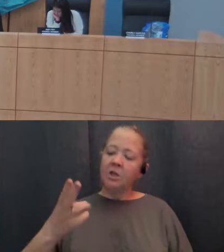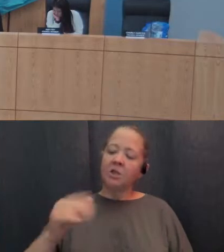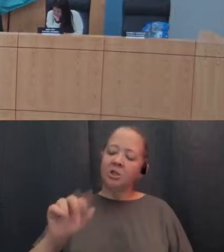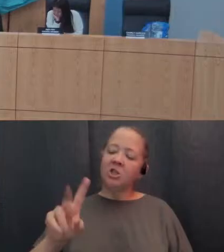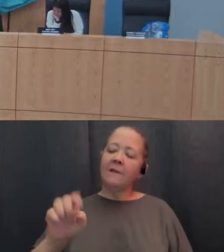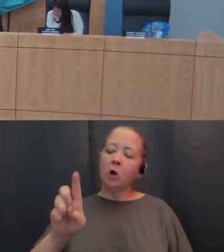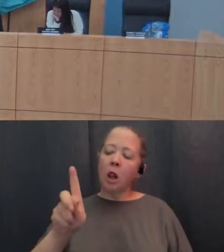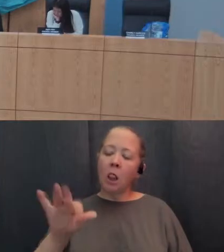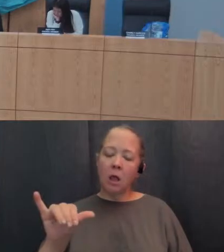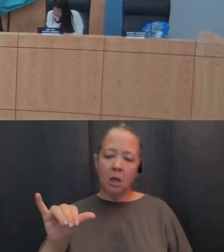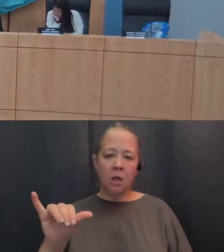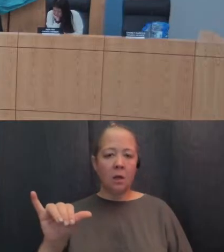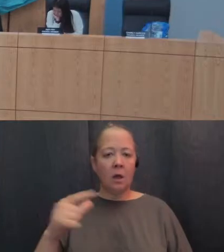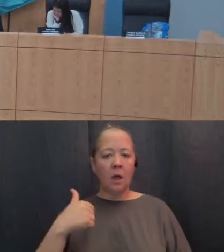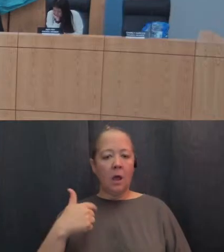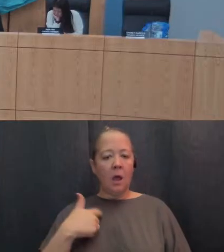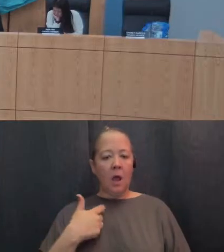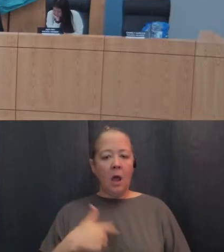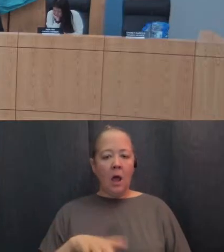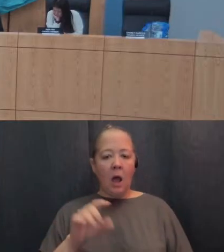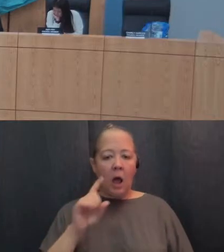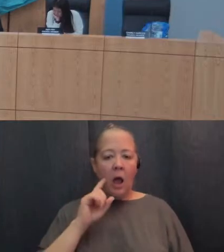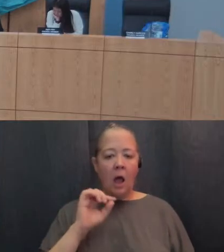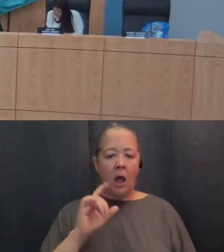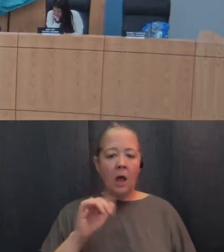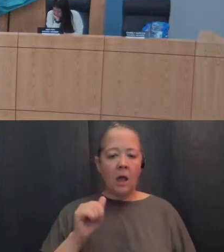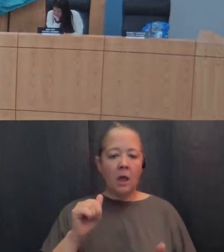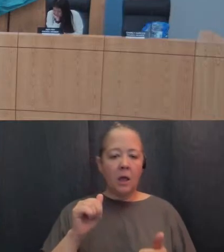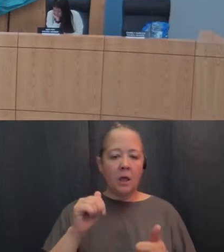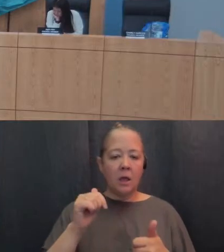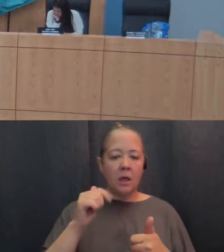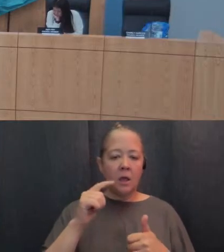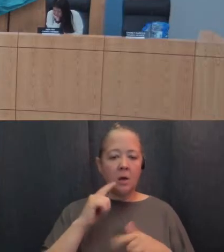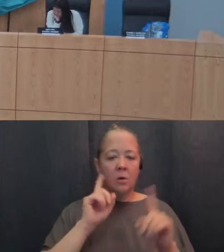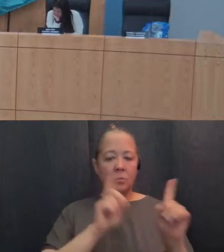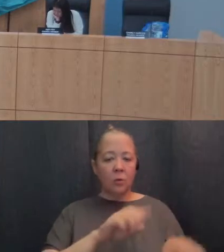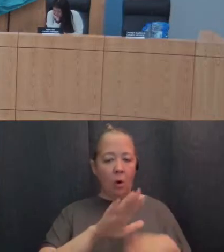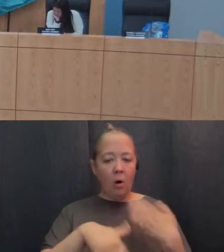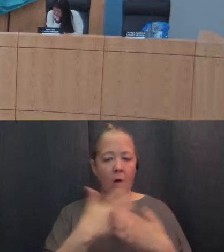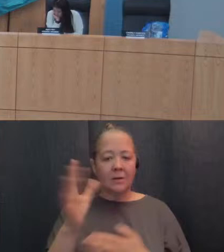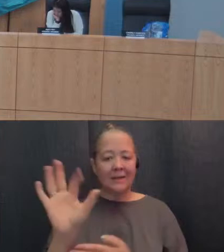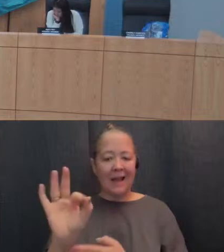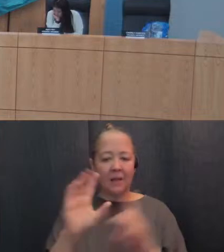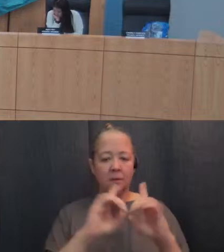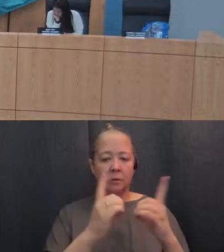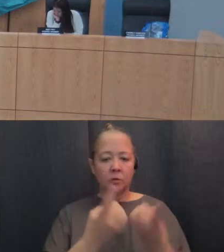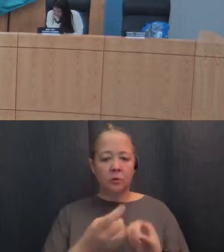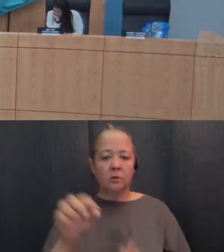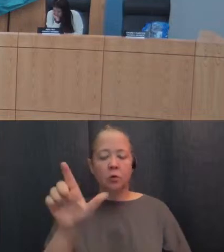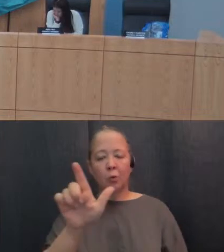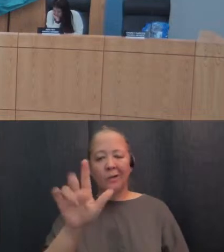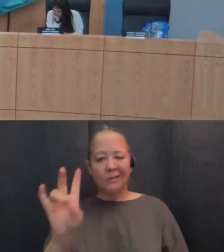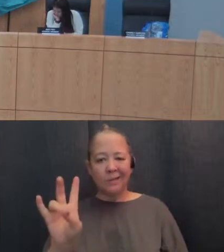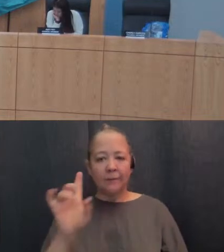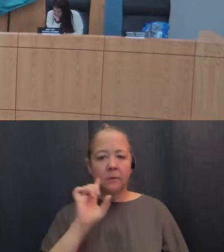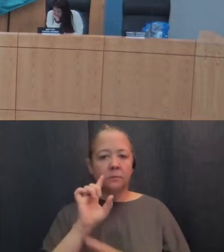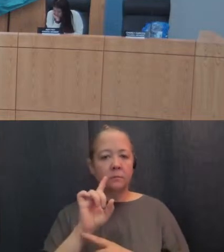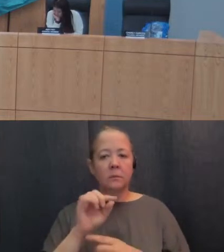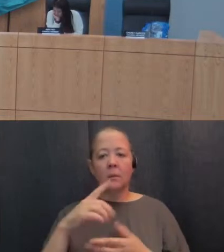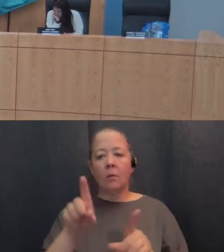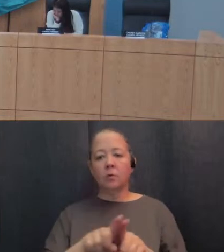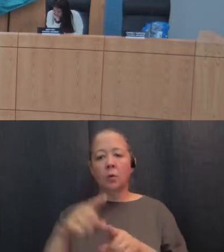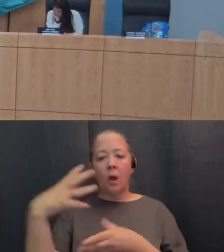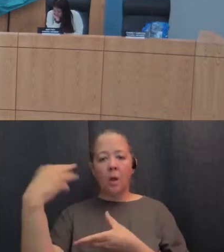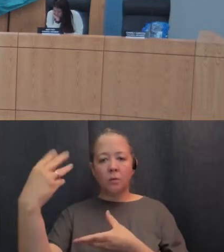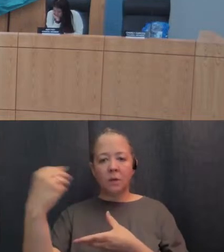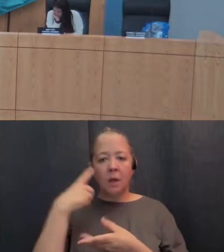well as 27 municipalities, no knock to any other ones, even outside of the county. Cheverly is Cheverly for a reason. We